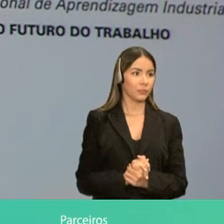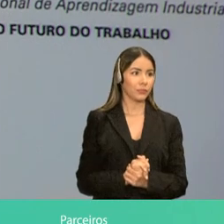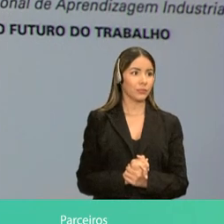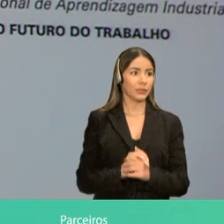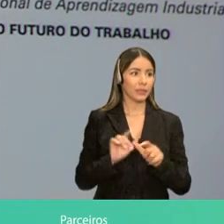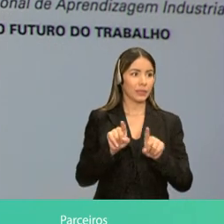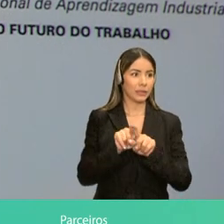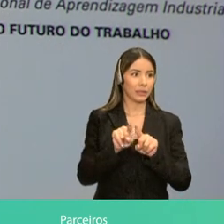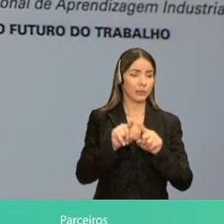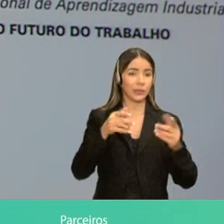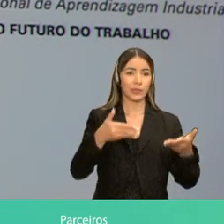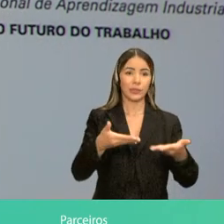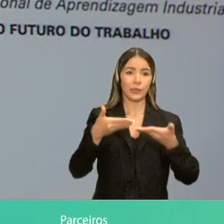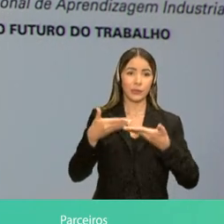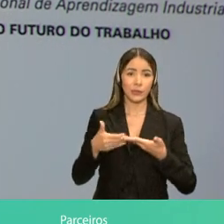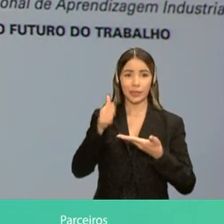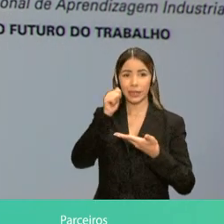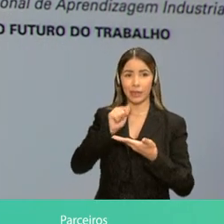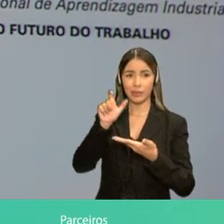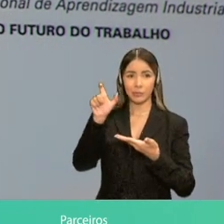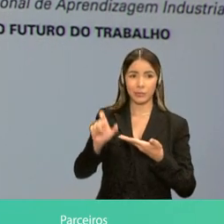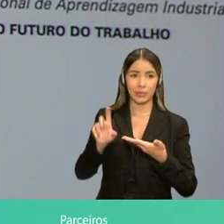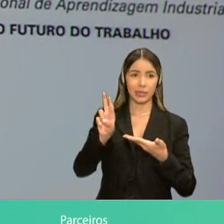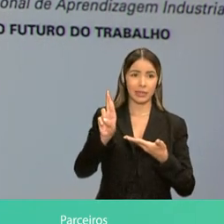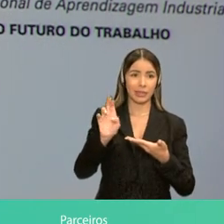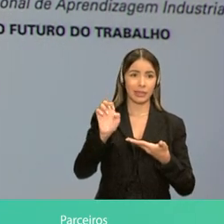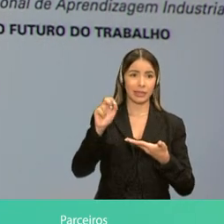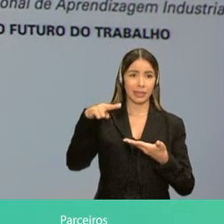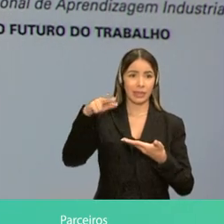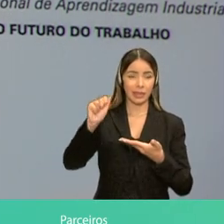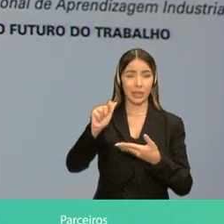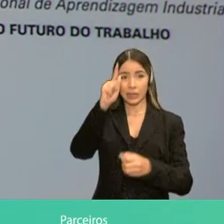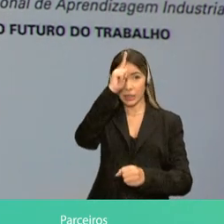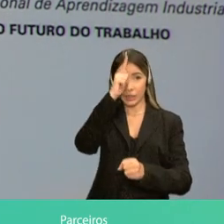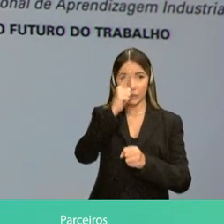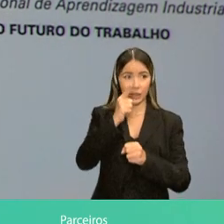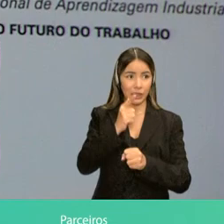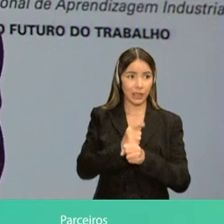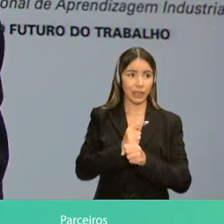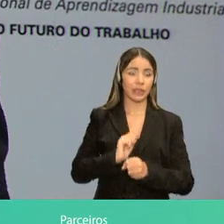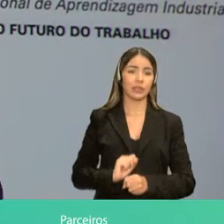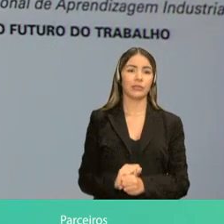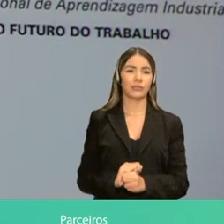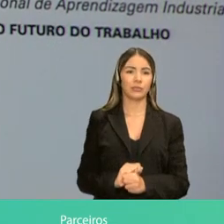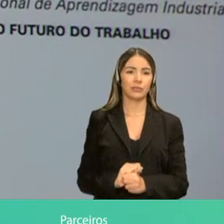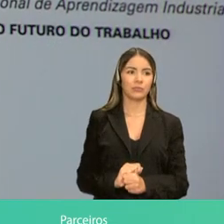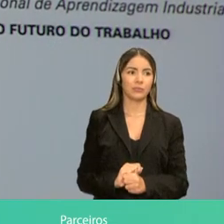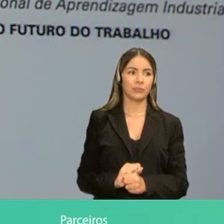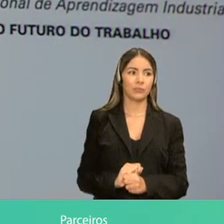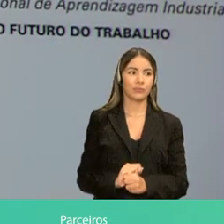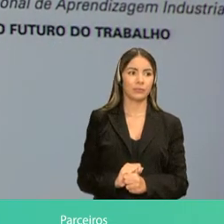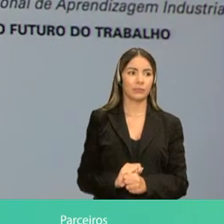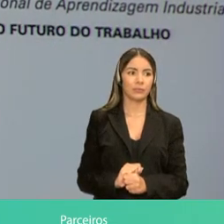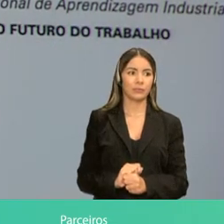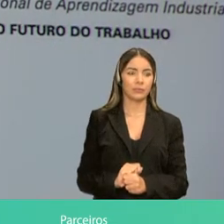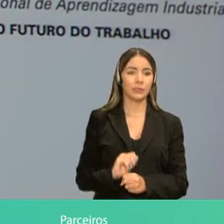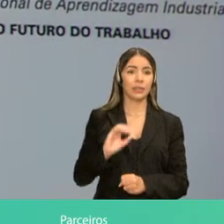and Mrs. Renata Ferrari, manager of decarbonization of Yara Brasil.